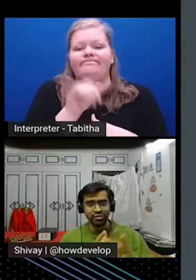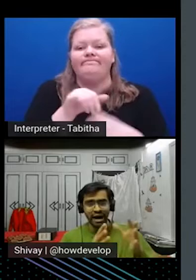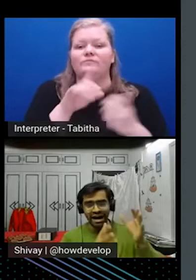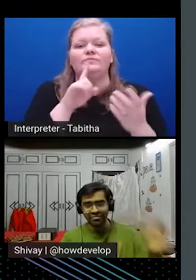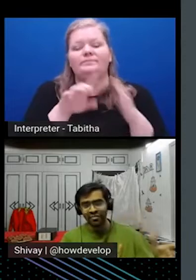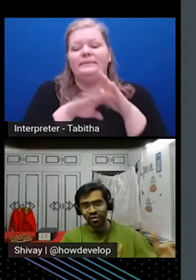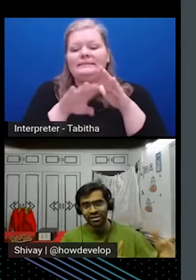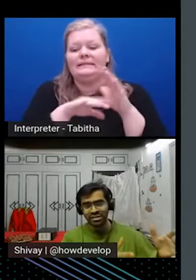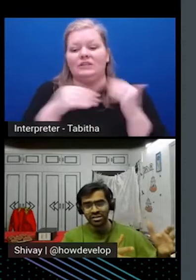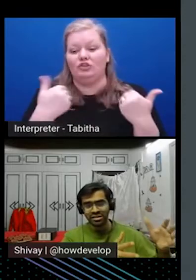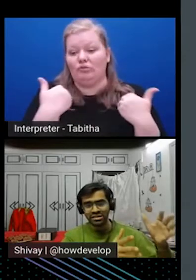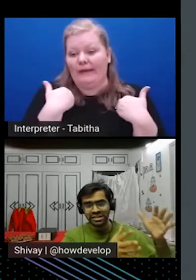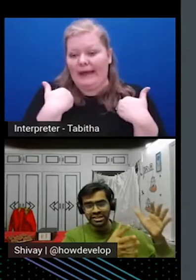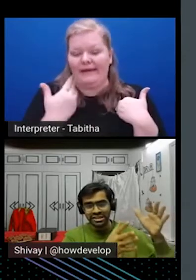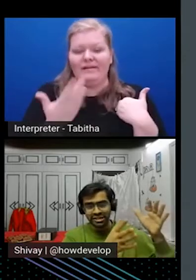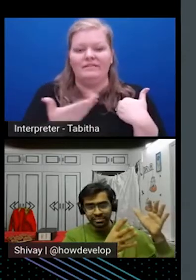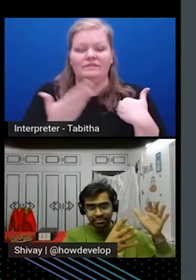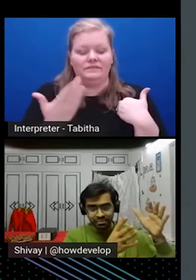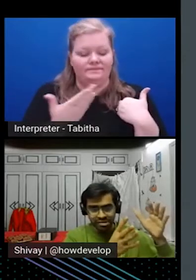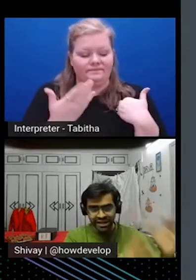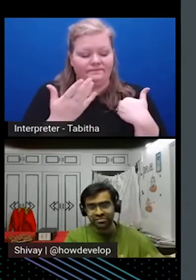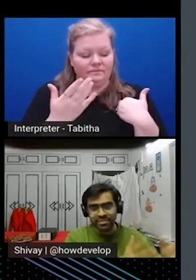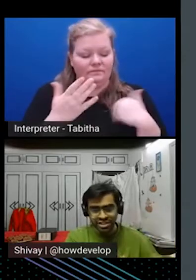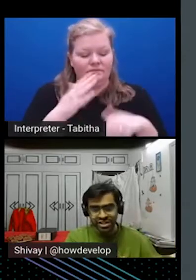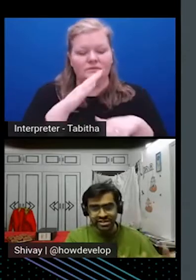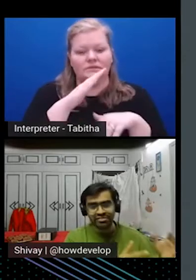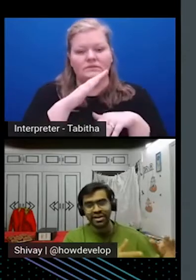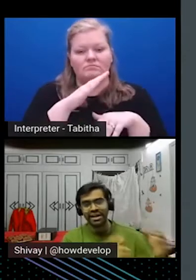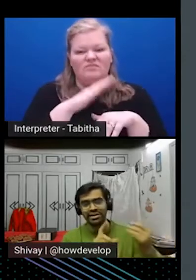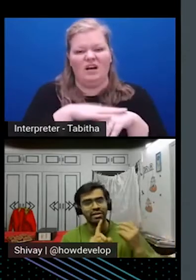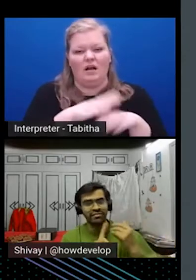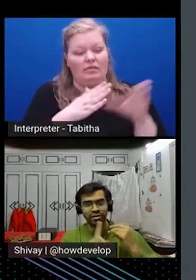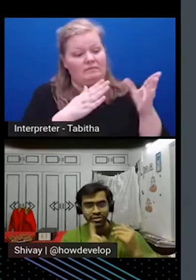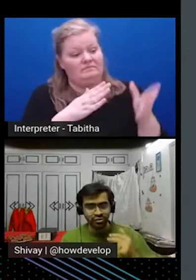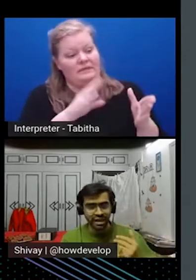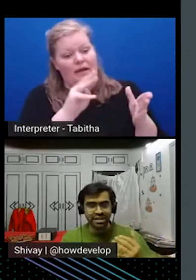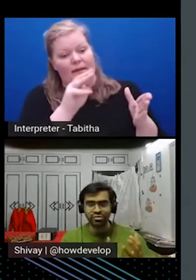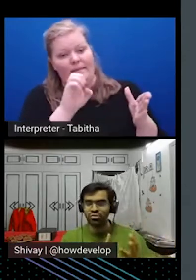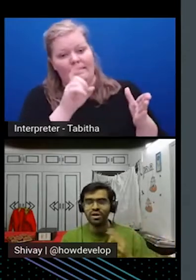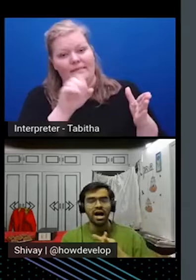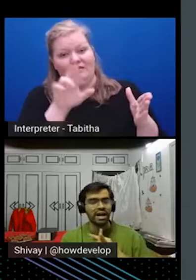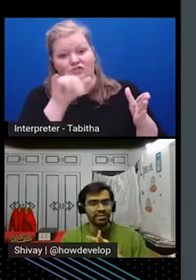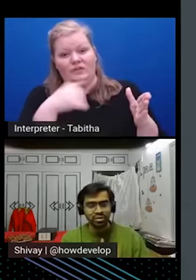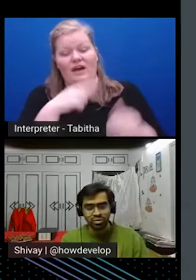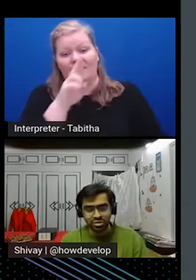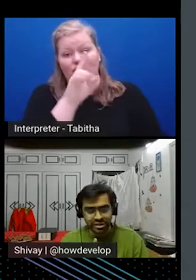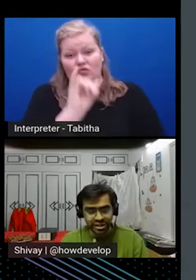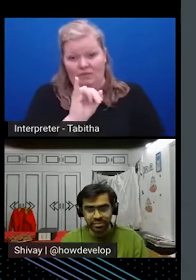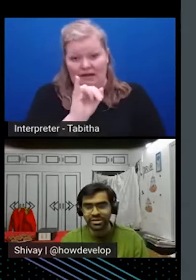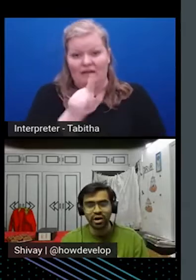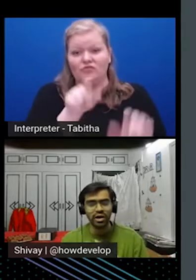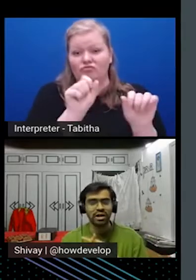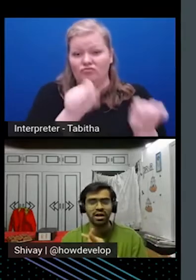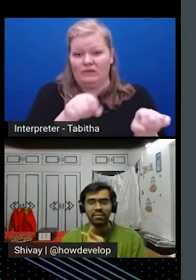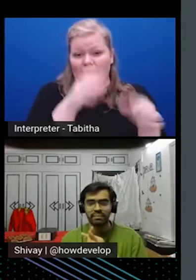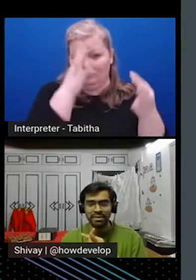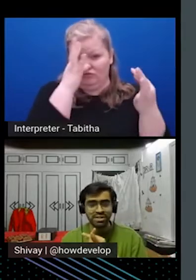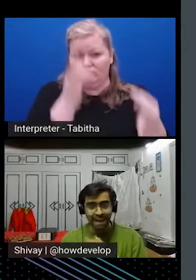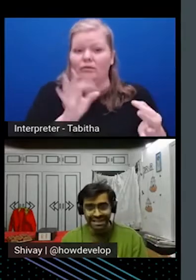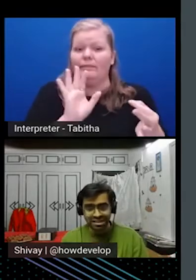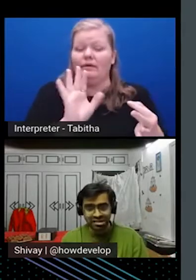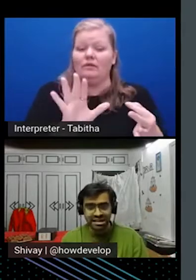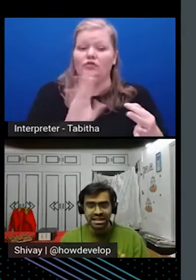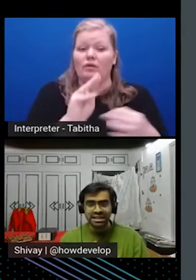basically you have on the side of the meshery where you have your UI, you are able to determine your